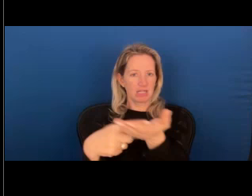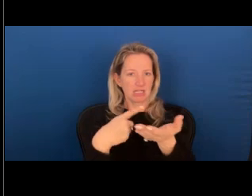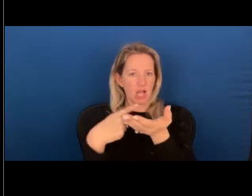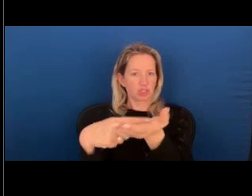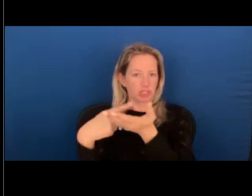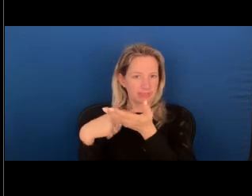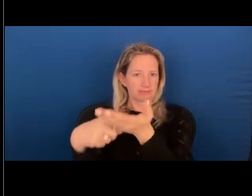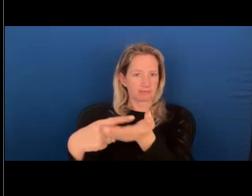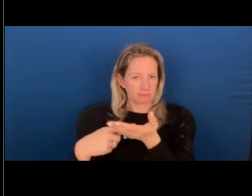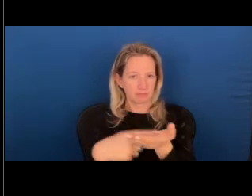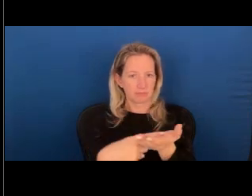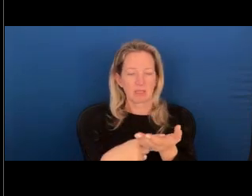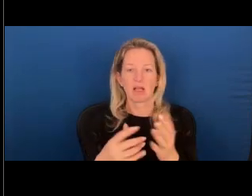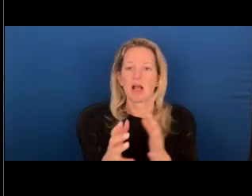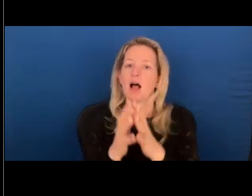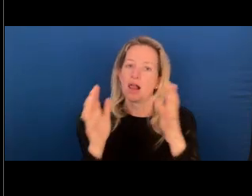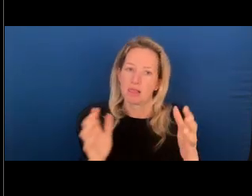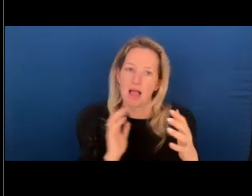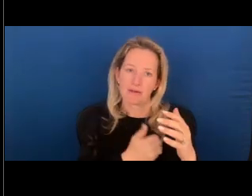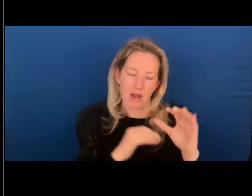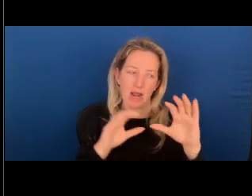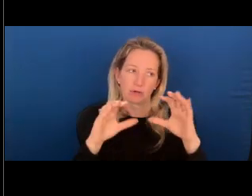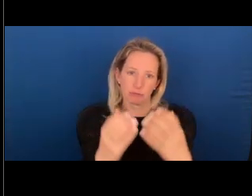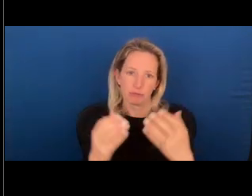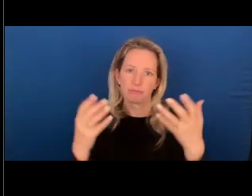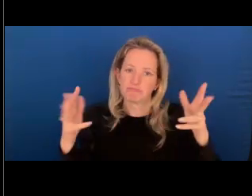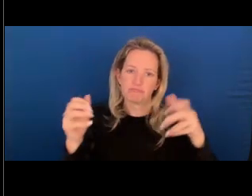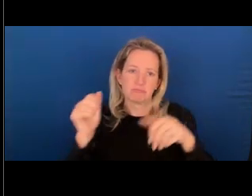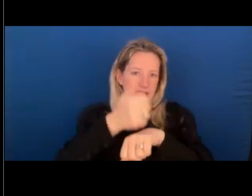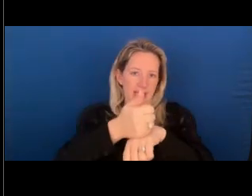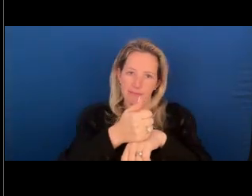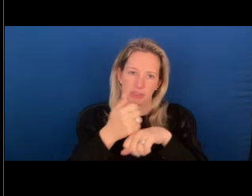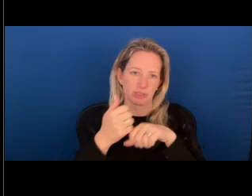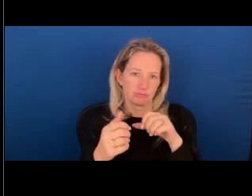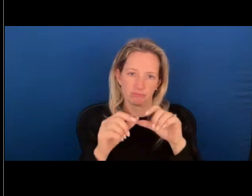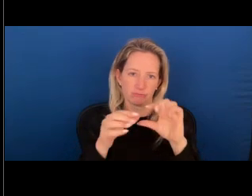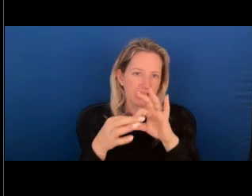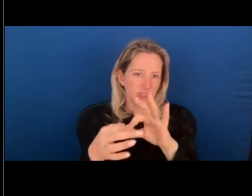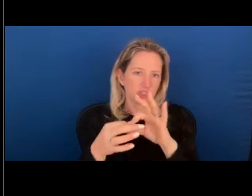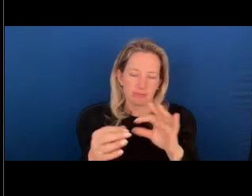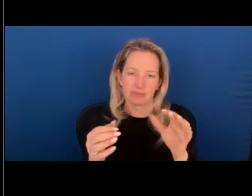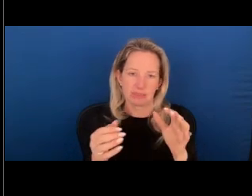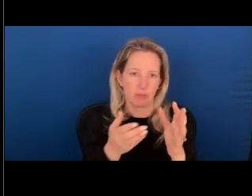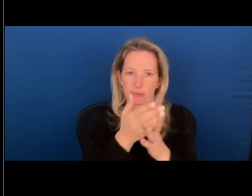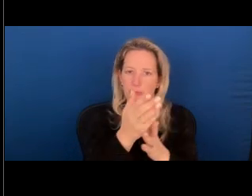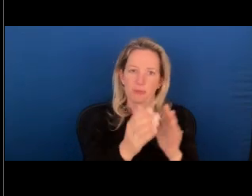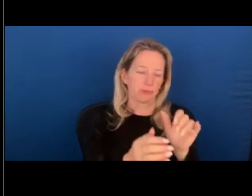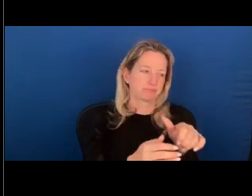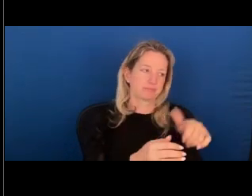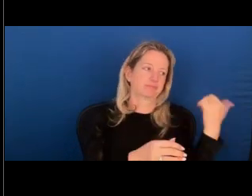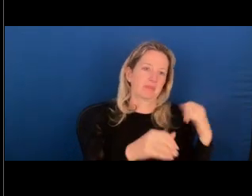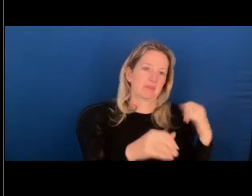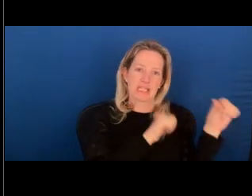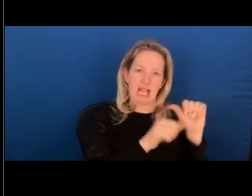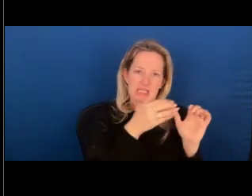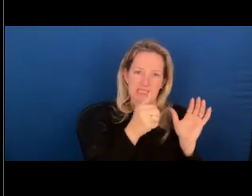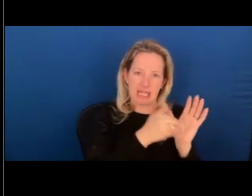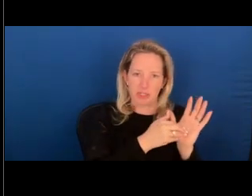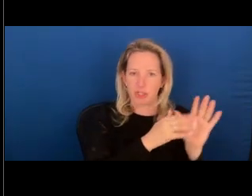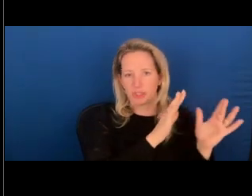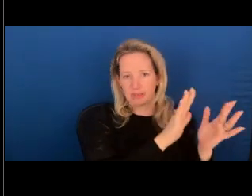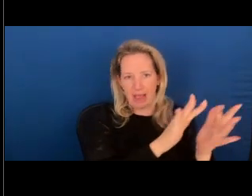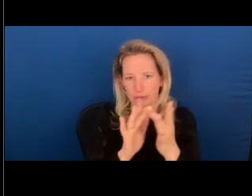had established relationships with through our outreach already. So none of this is, we're not starting from square